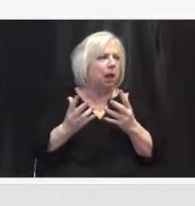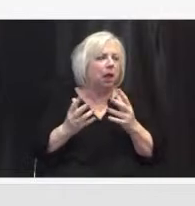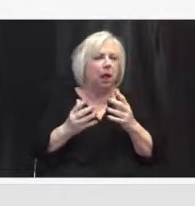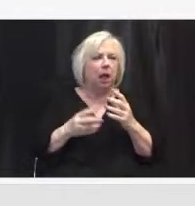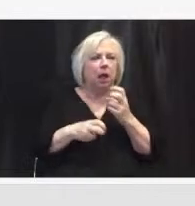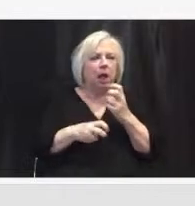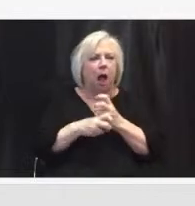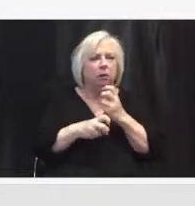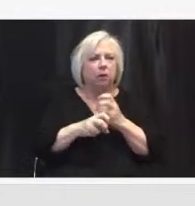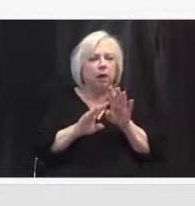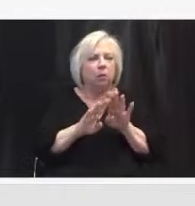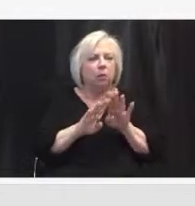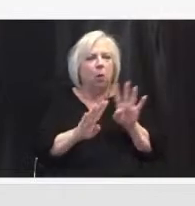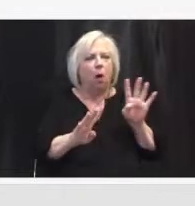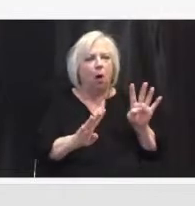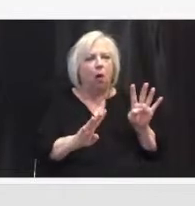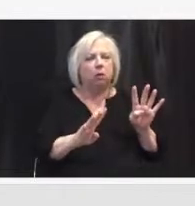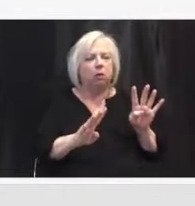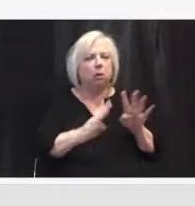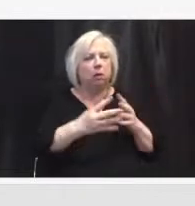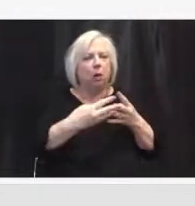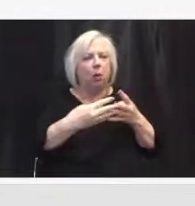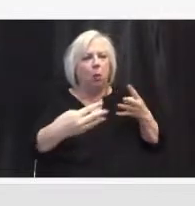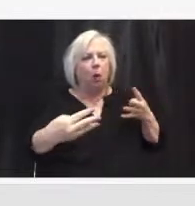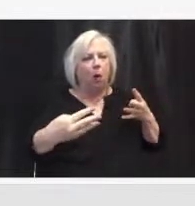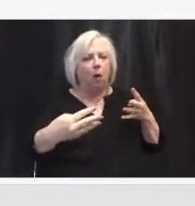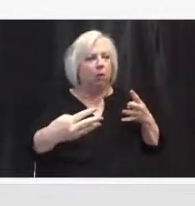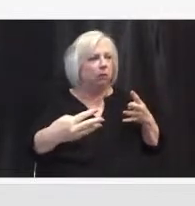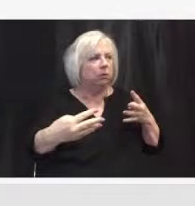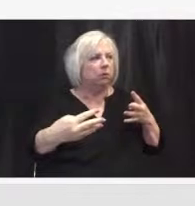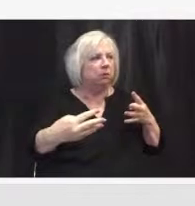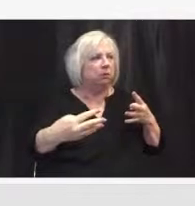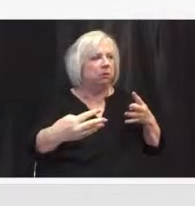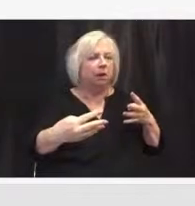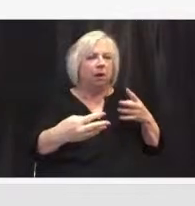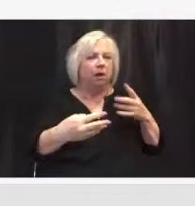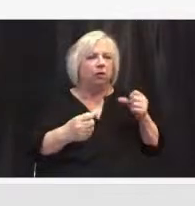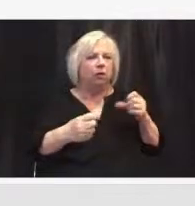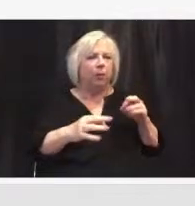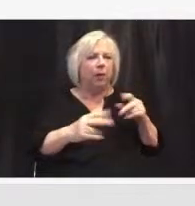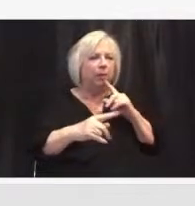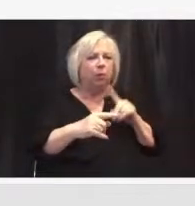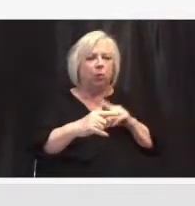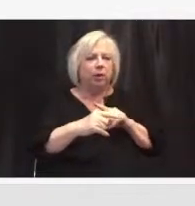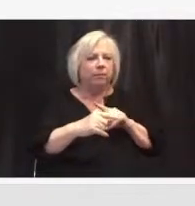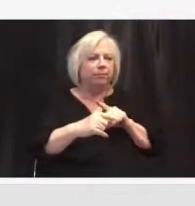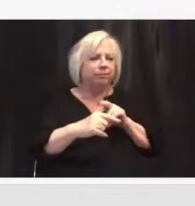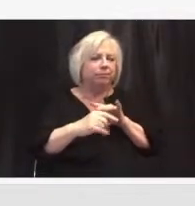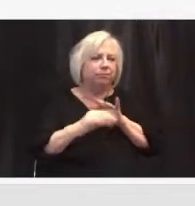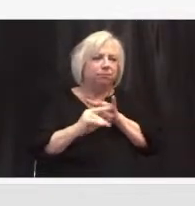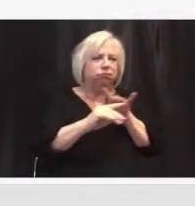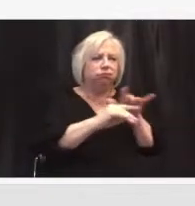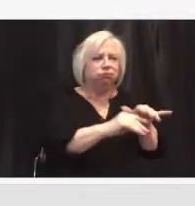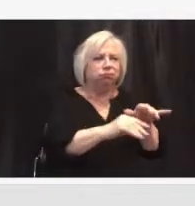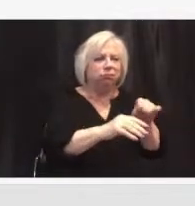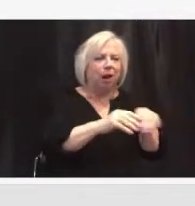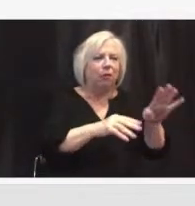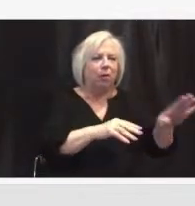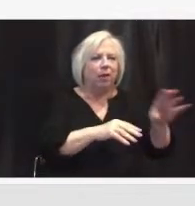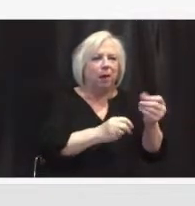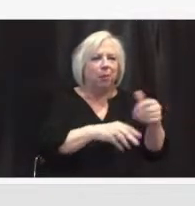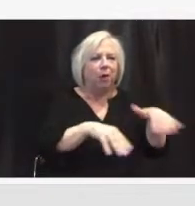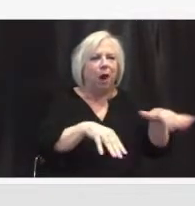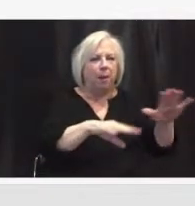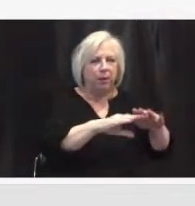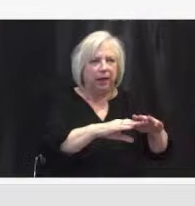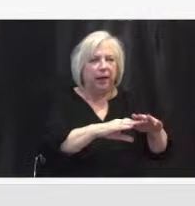concrete wall for issues that they're concerned of trespassing from the original proposal of the micro